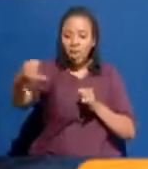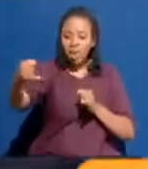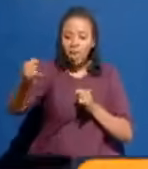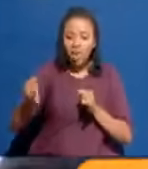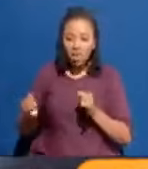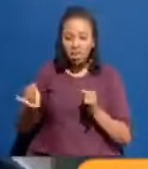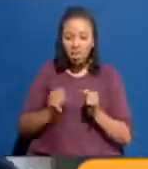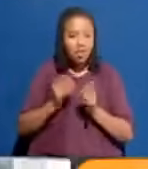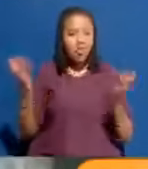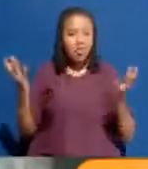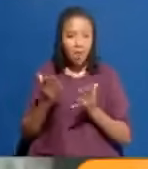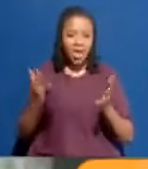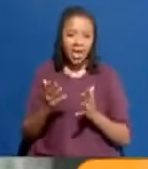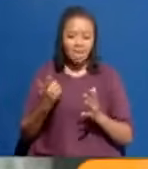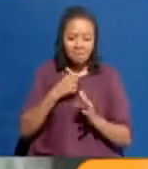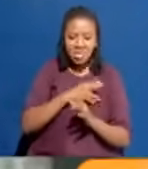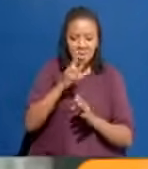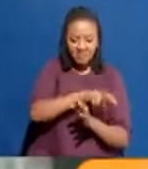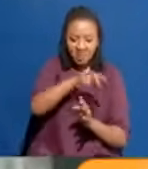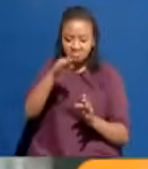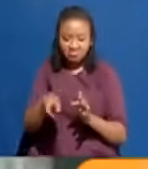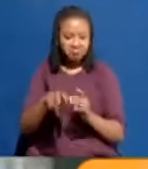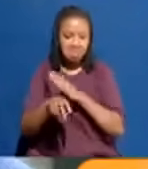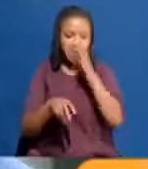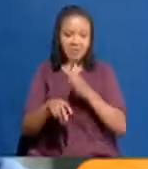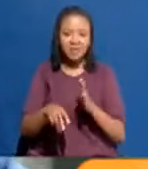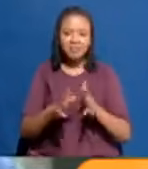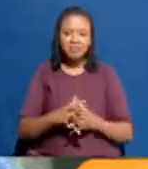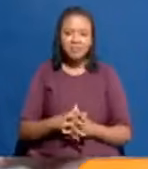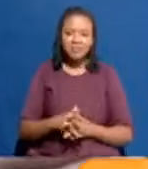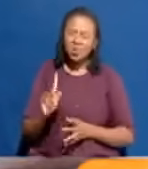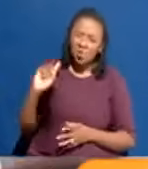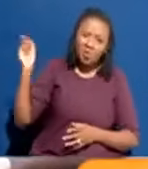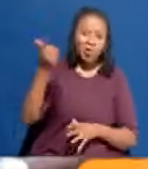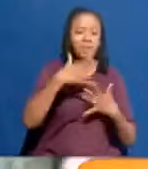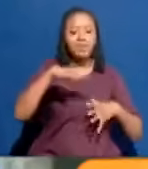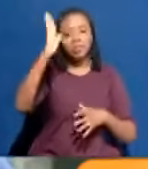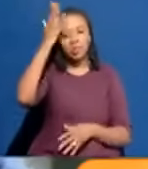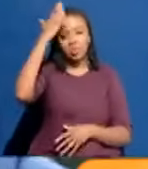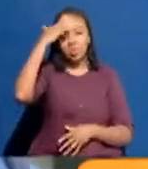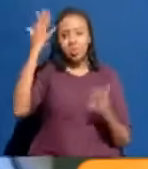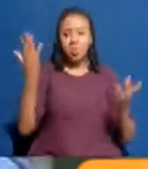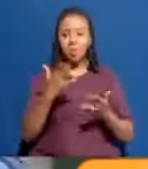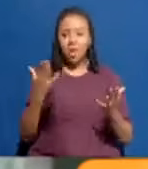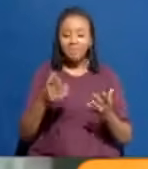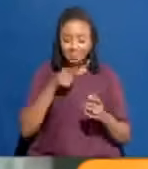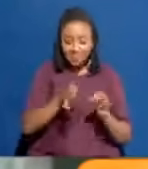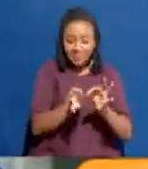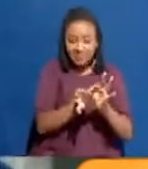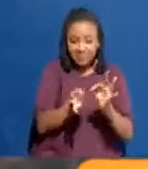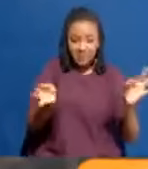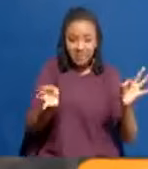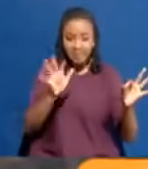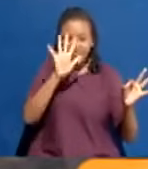on the other side of the beacon. We all know where the official beacon is, which is around 5 kilometers away from where